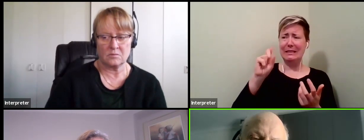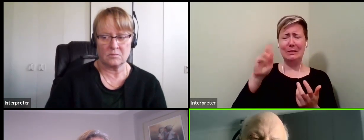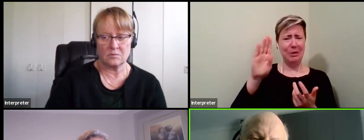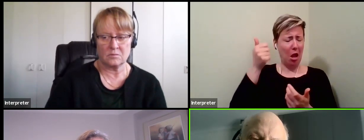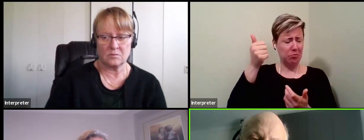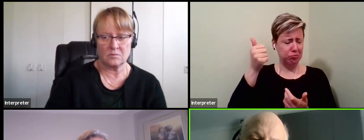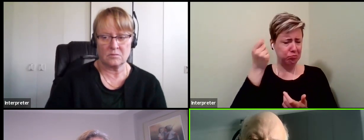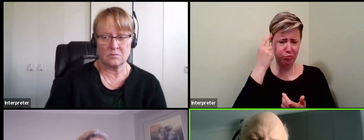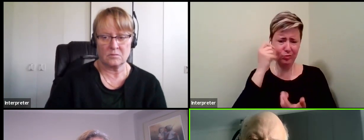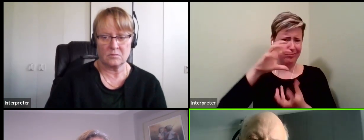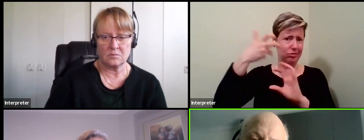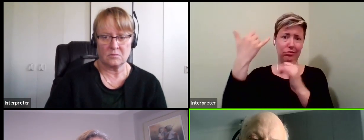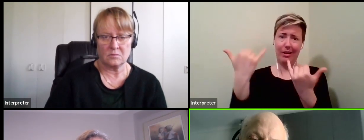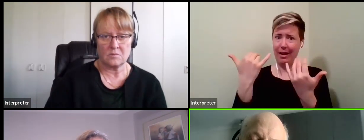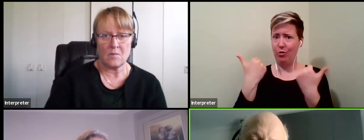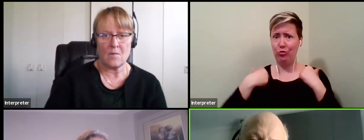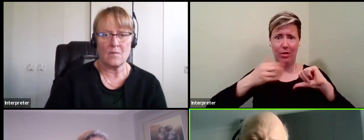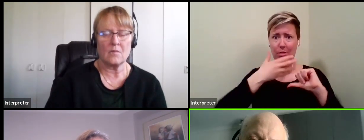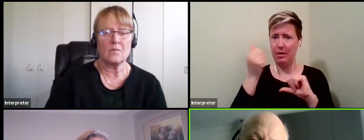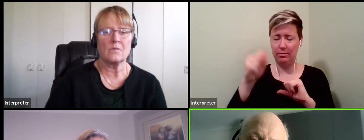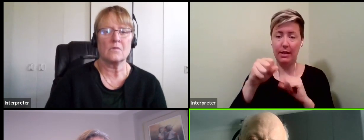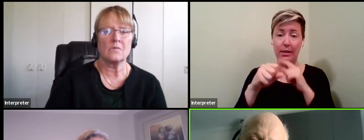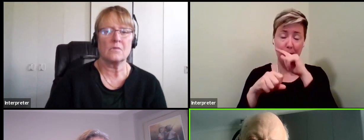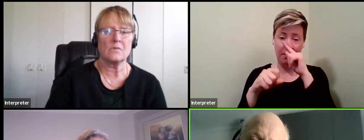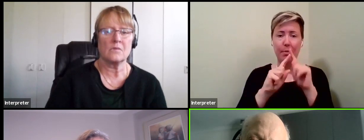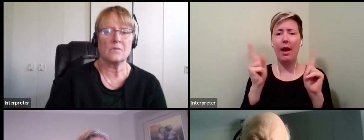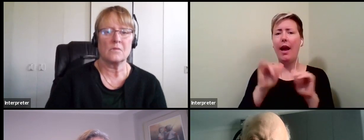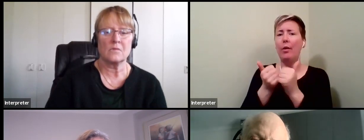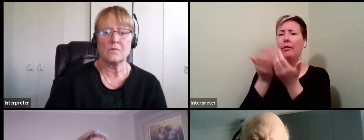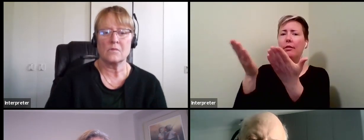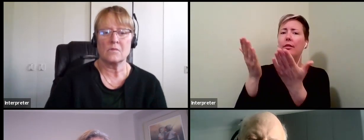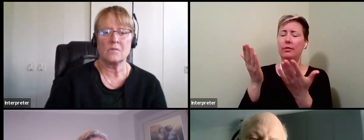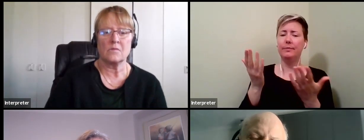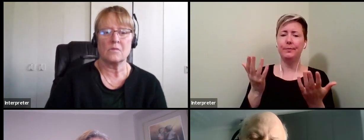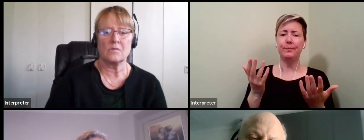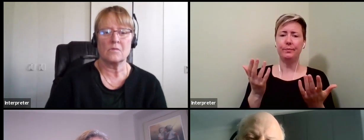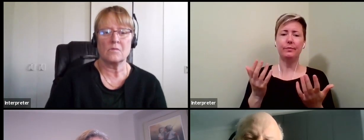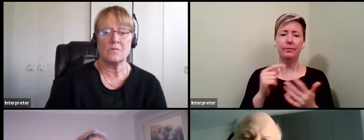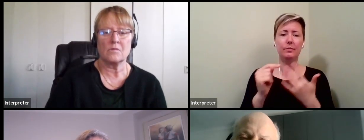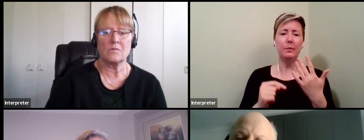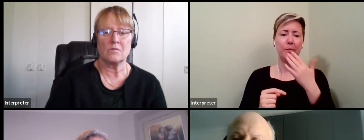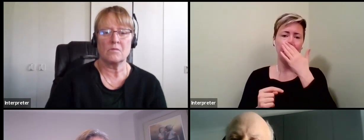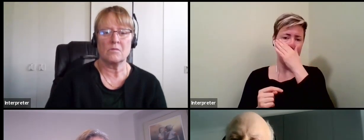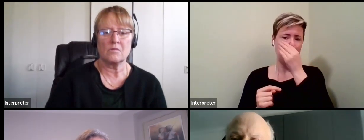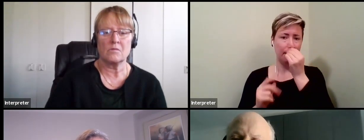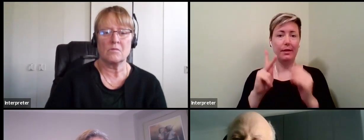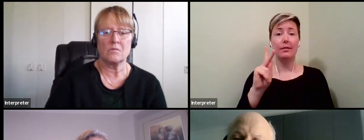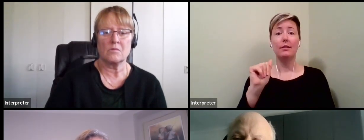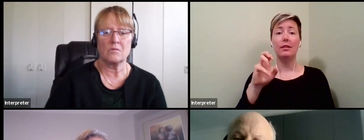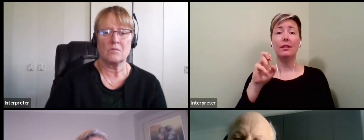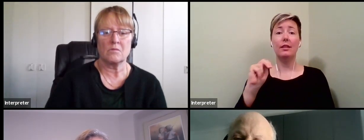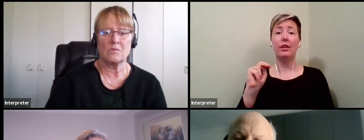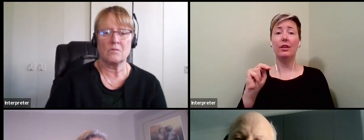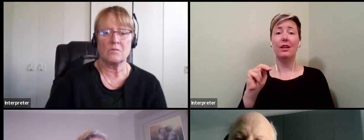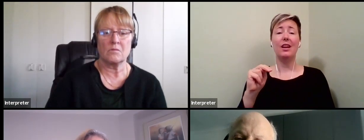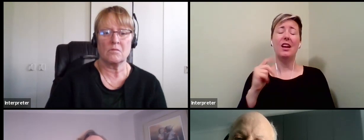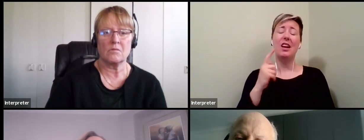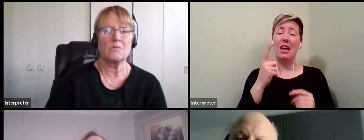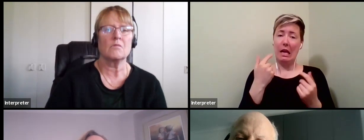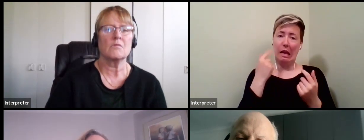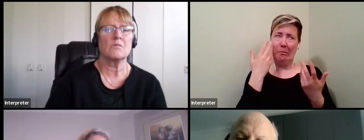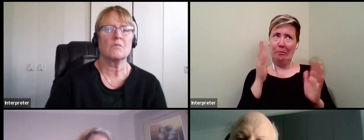that all of these organizations are doing the right thing? Karen? Not to be too personal, but I get my best ideas in the shower. And